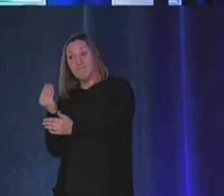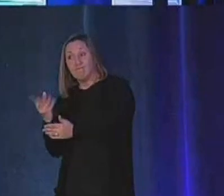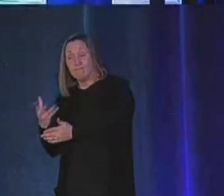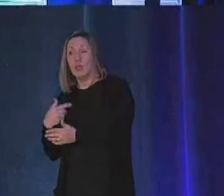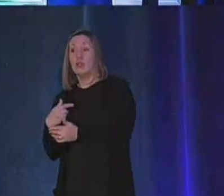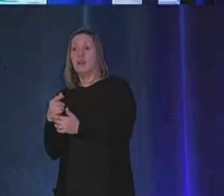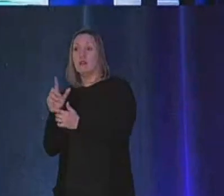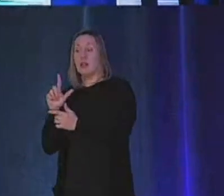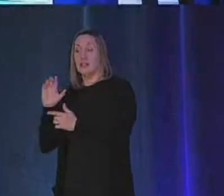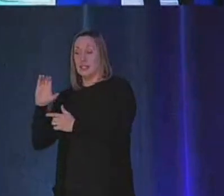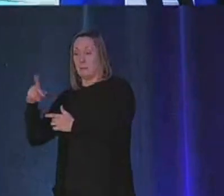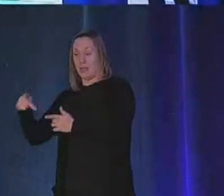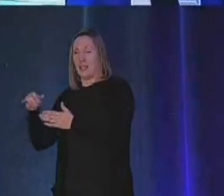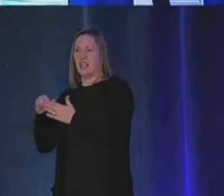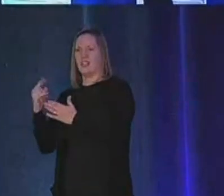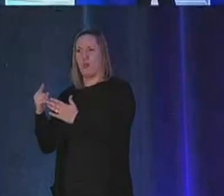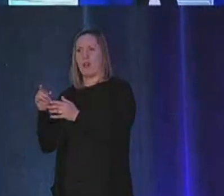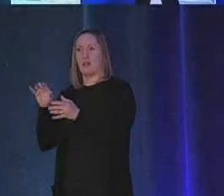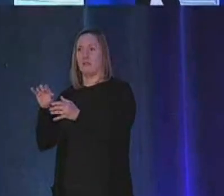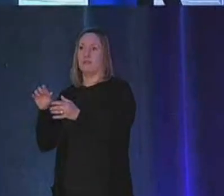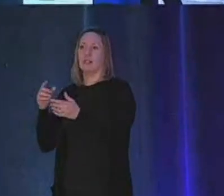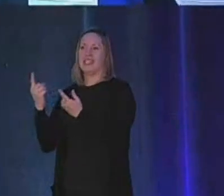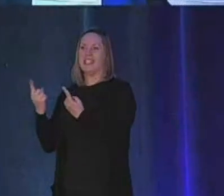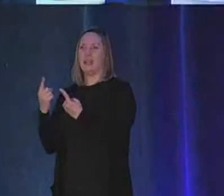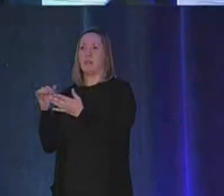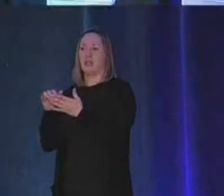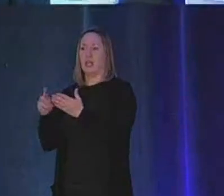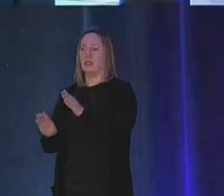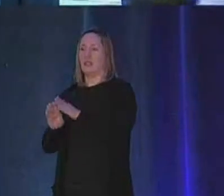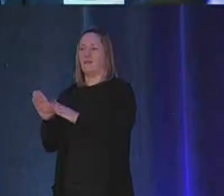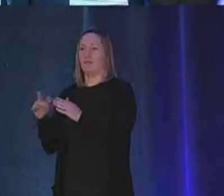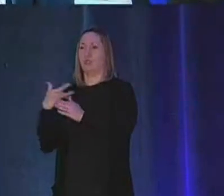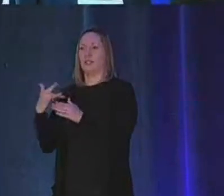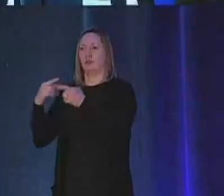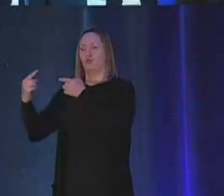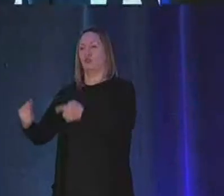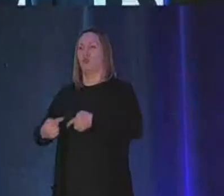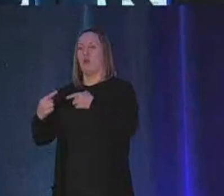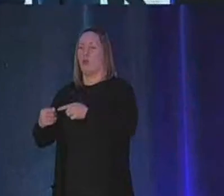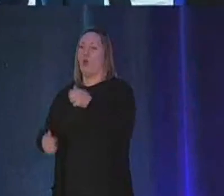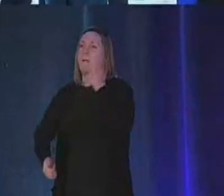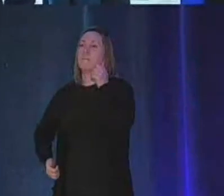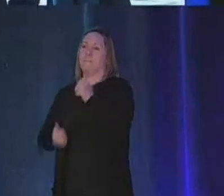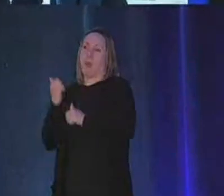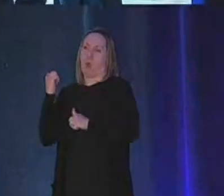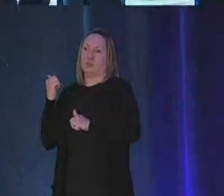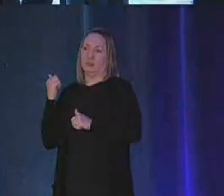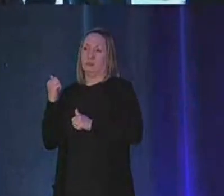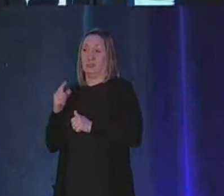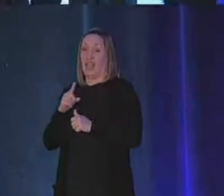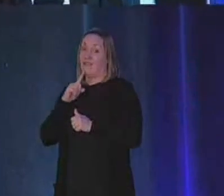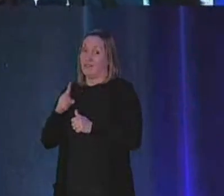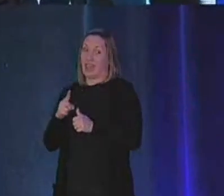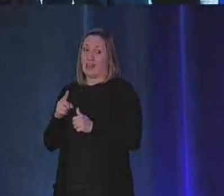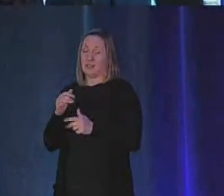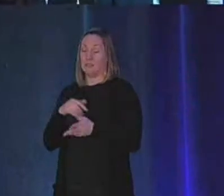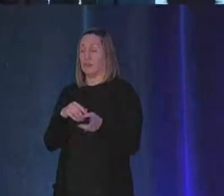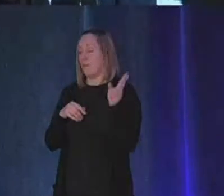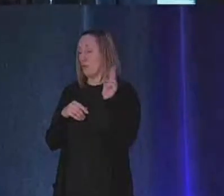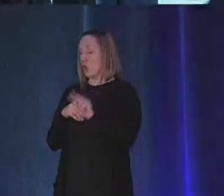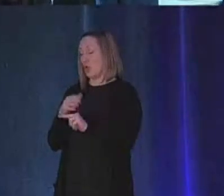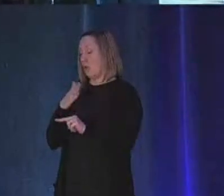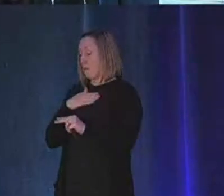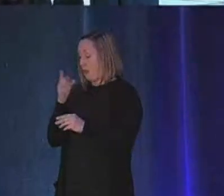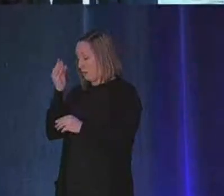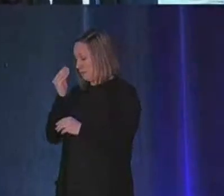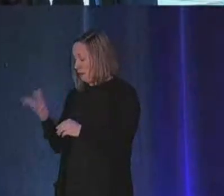one of the metrics that developers struggle with the most. In fact, if I'm looking at my data right here,